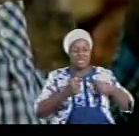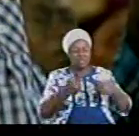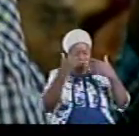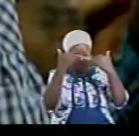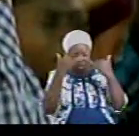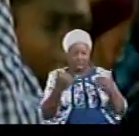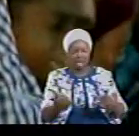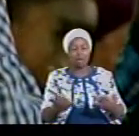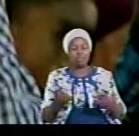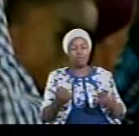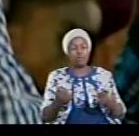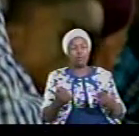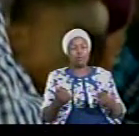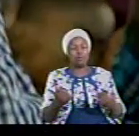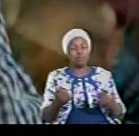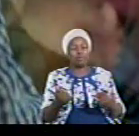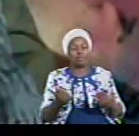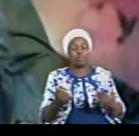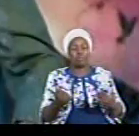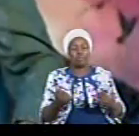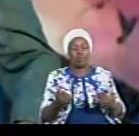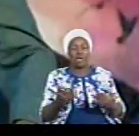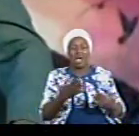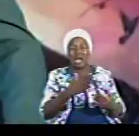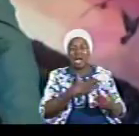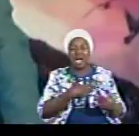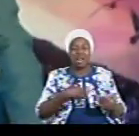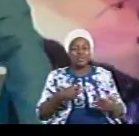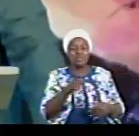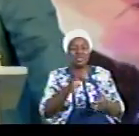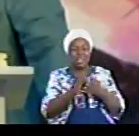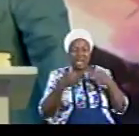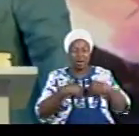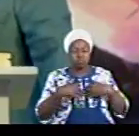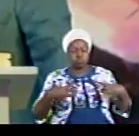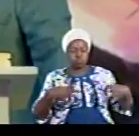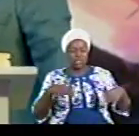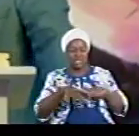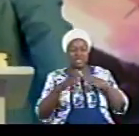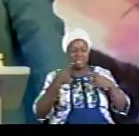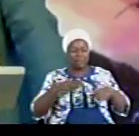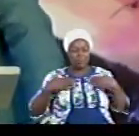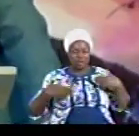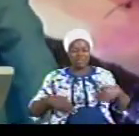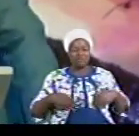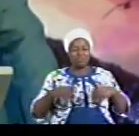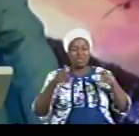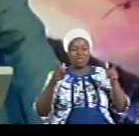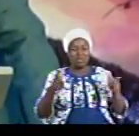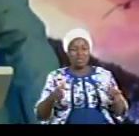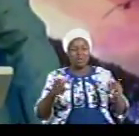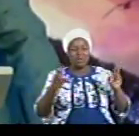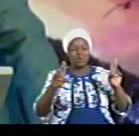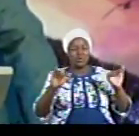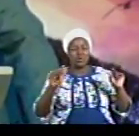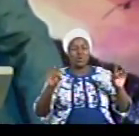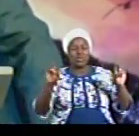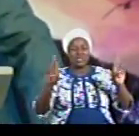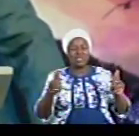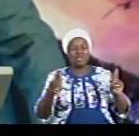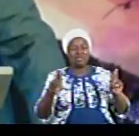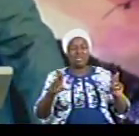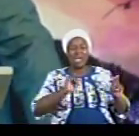now understood many swelling in their body goiter that goiter command you